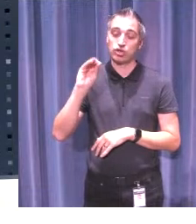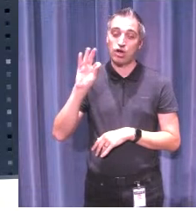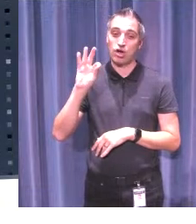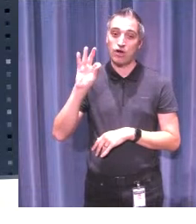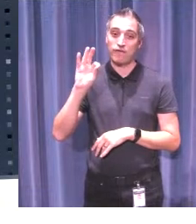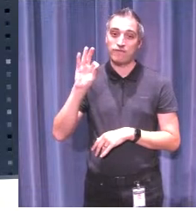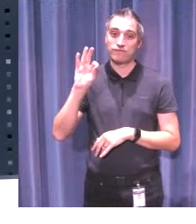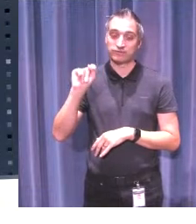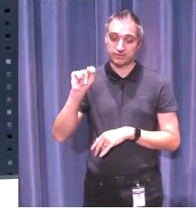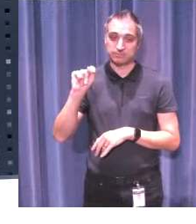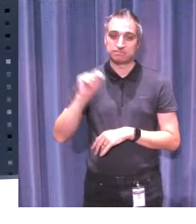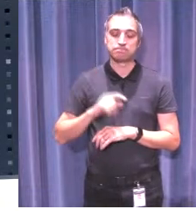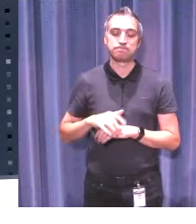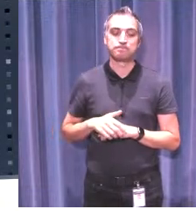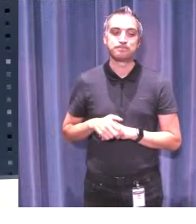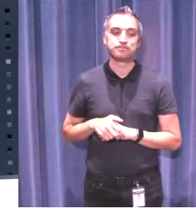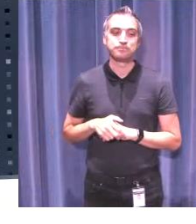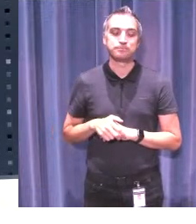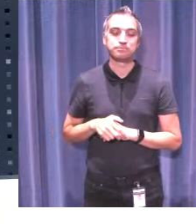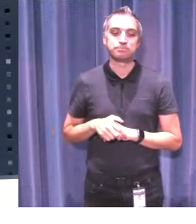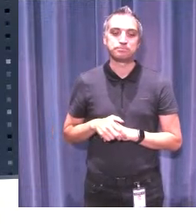really took us away from